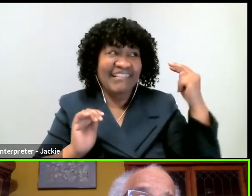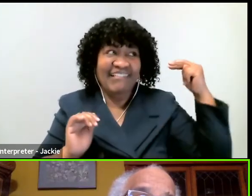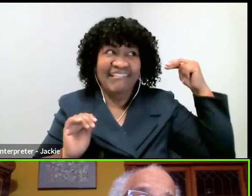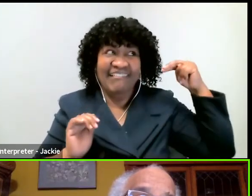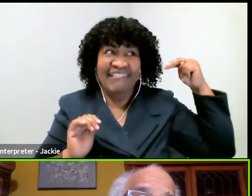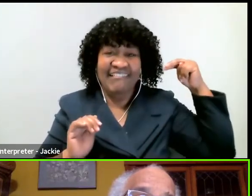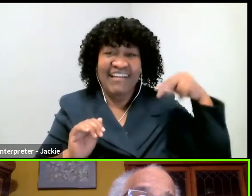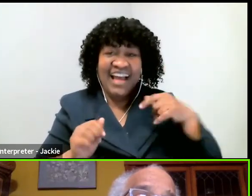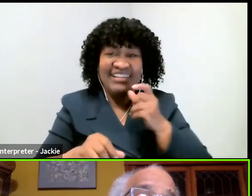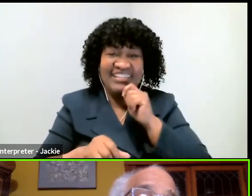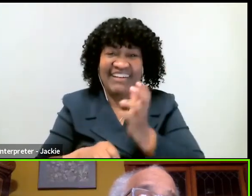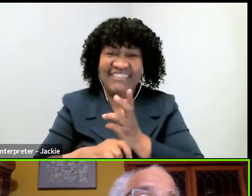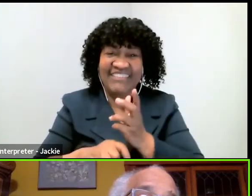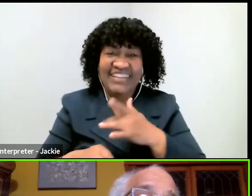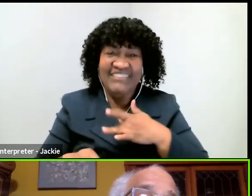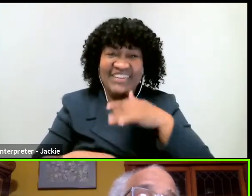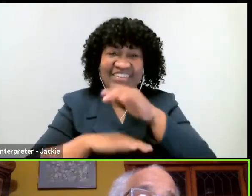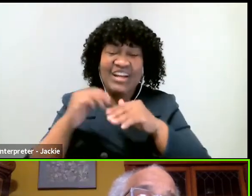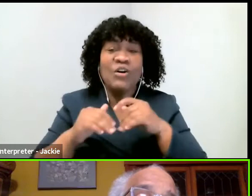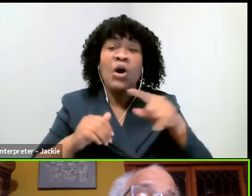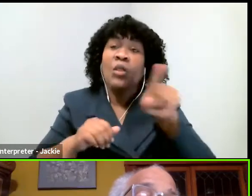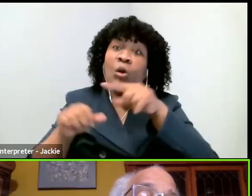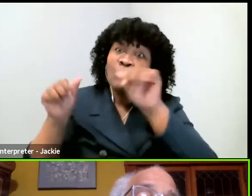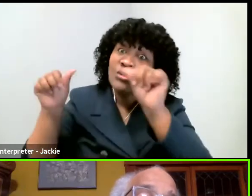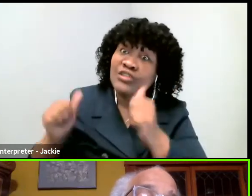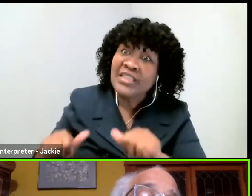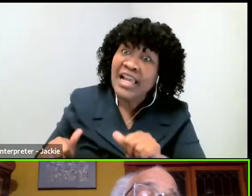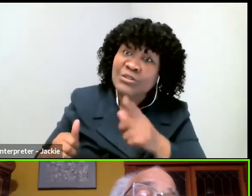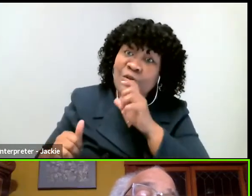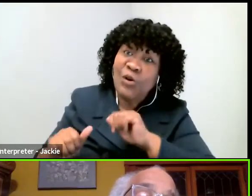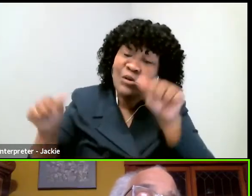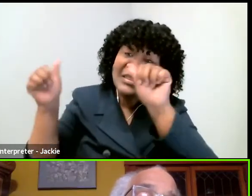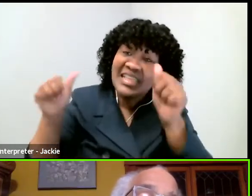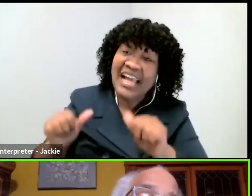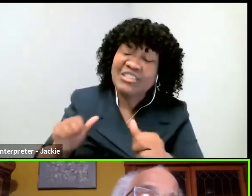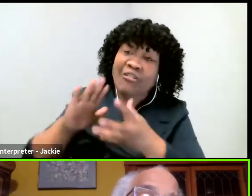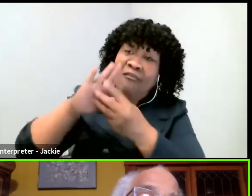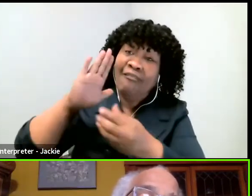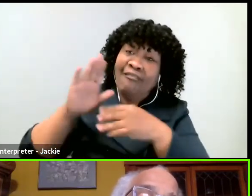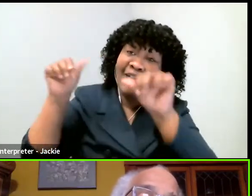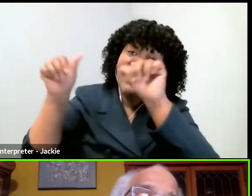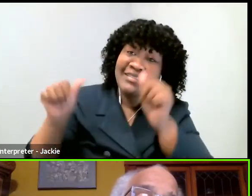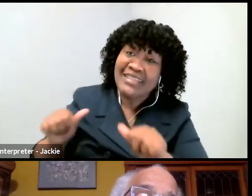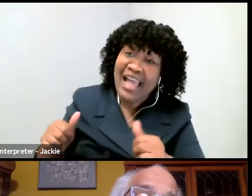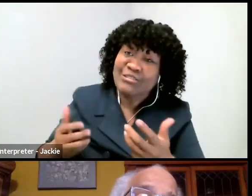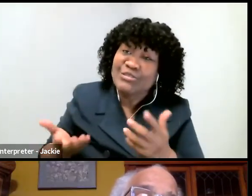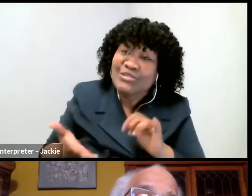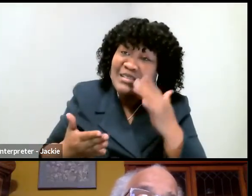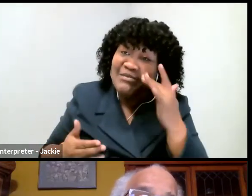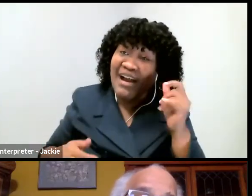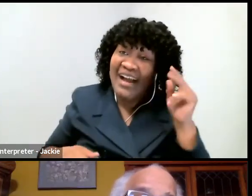very uncomfortable. Statues, old plaster, or replicas of plaster.